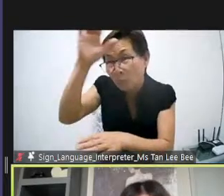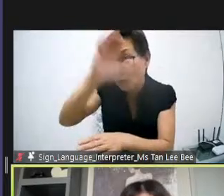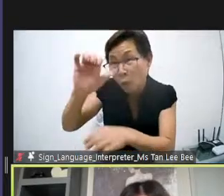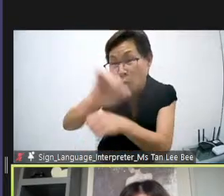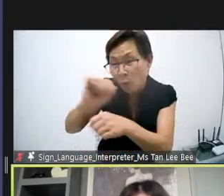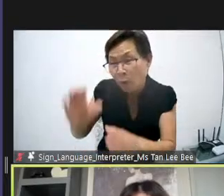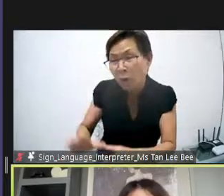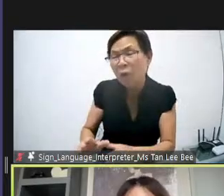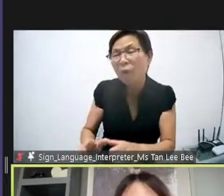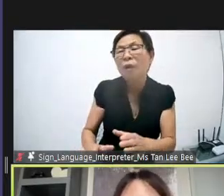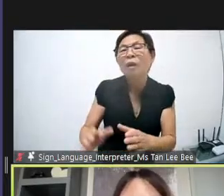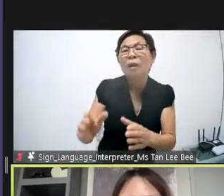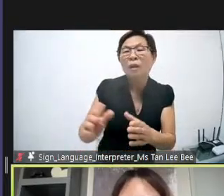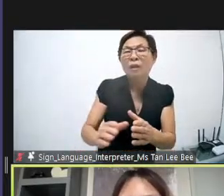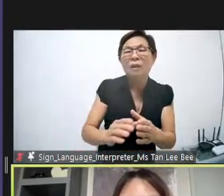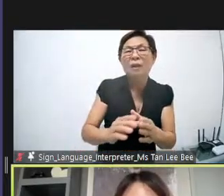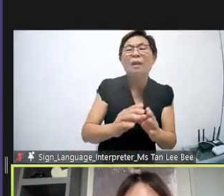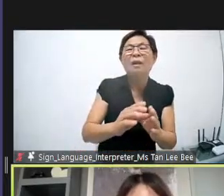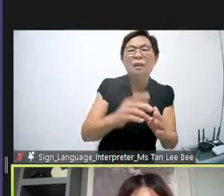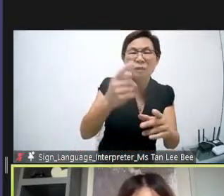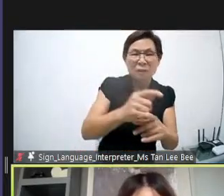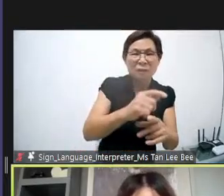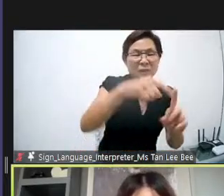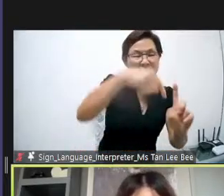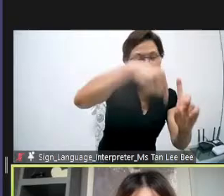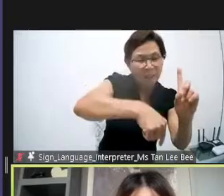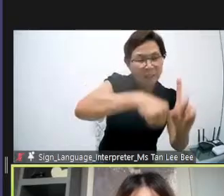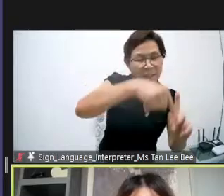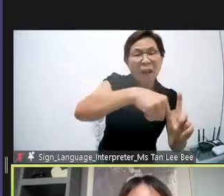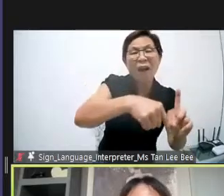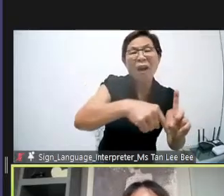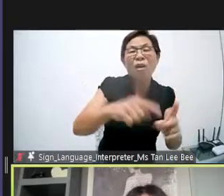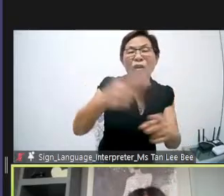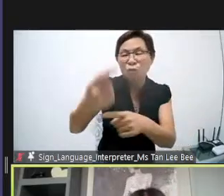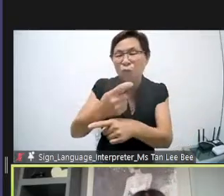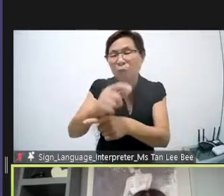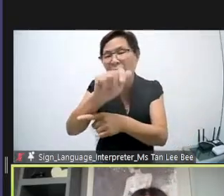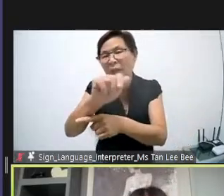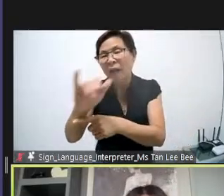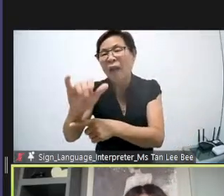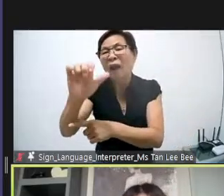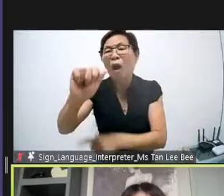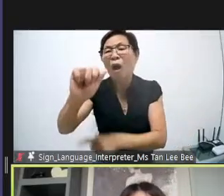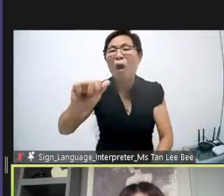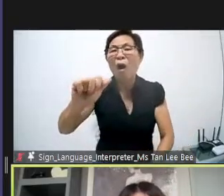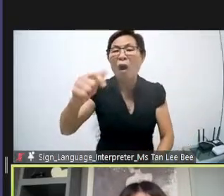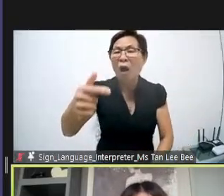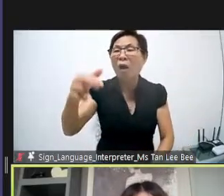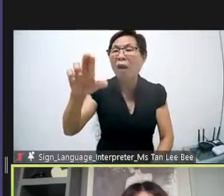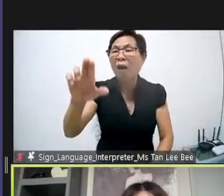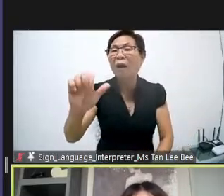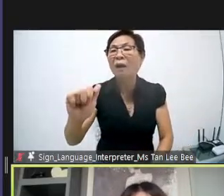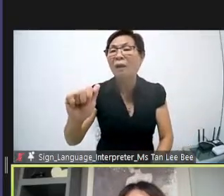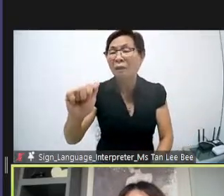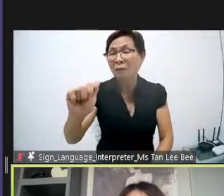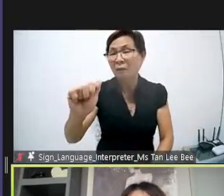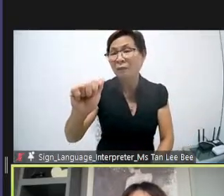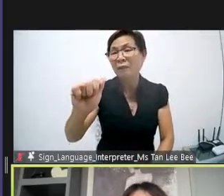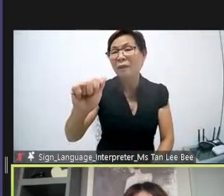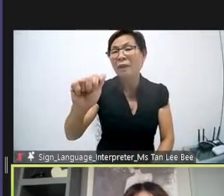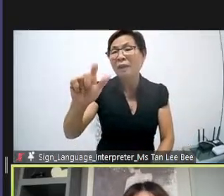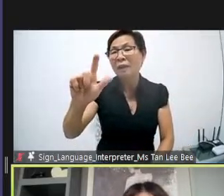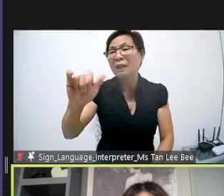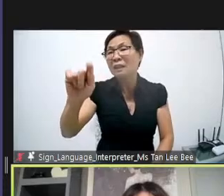prepare data sets for training AI algorithms. Can we see the opportunity to